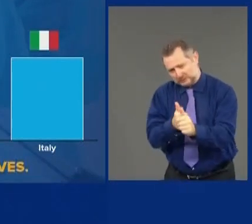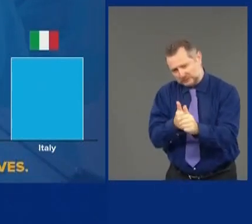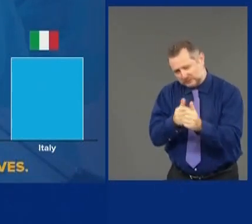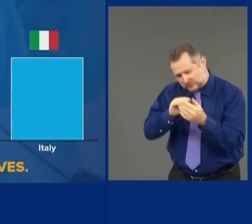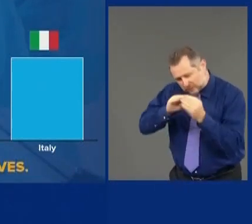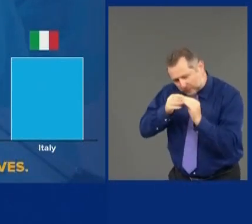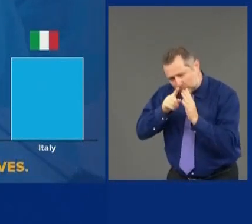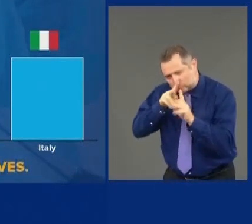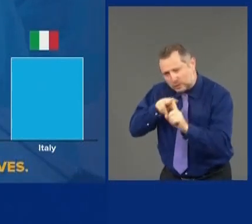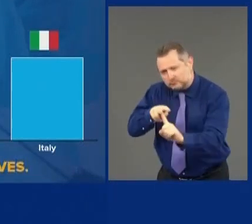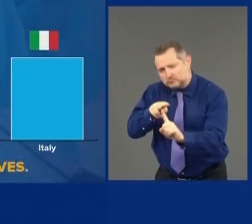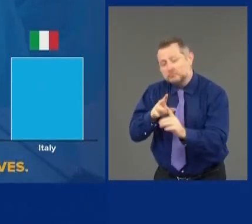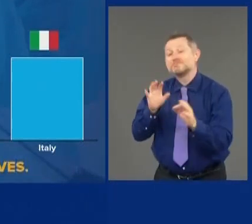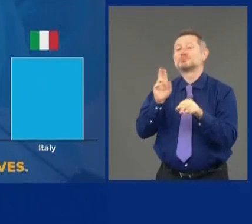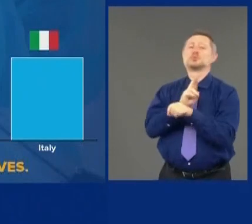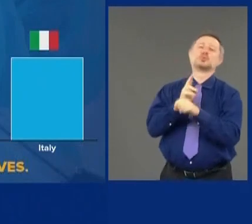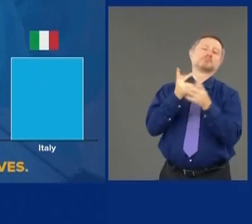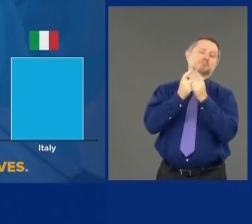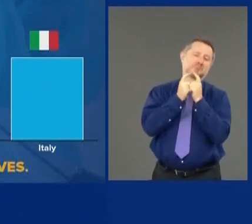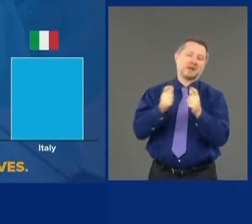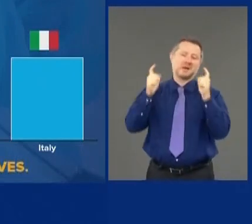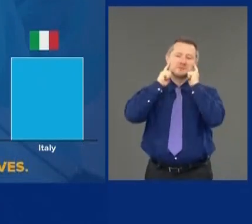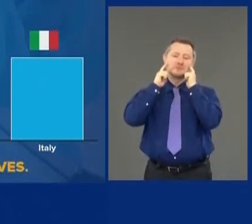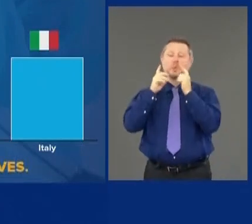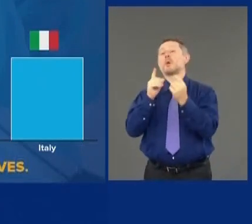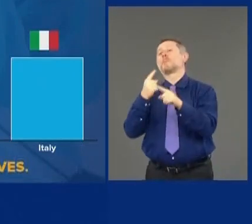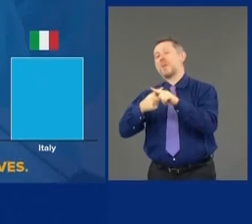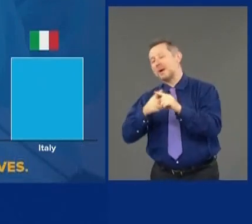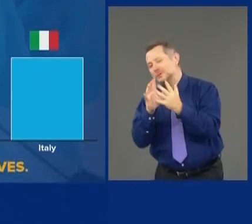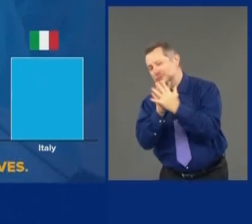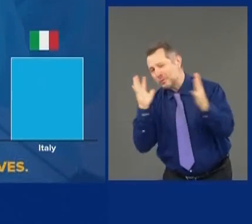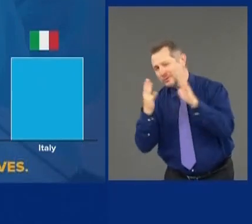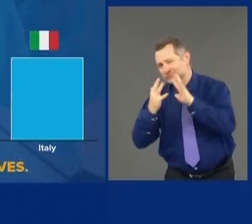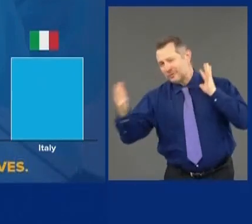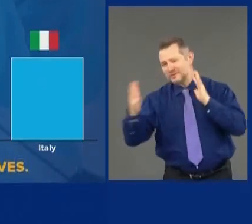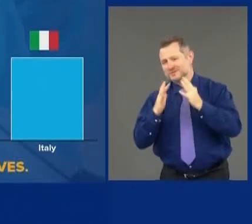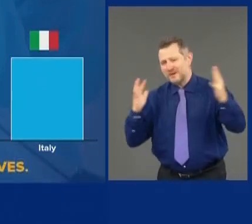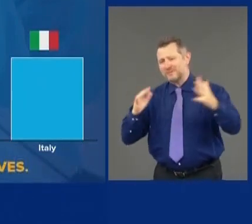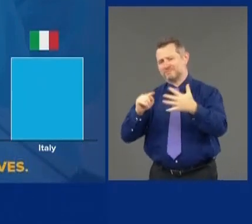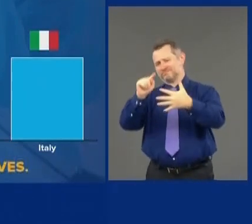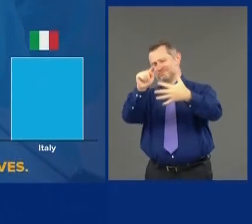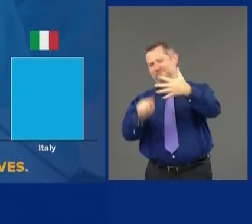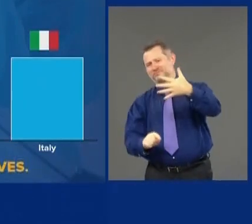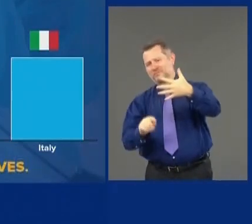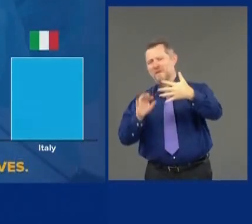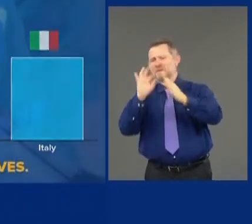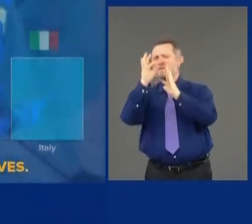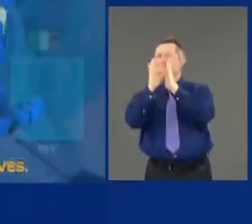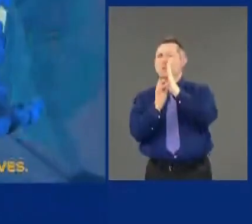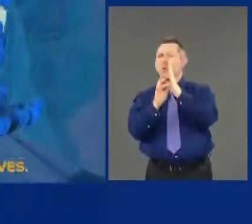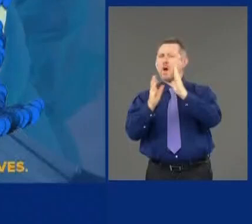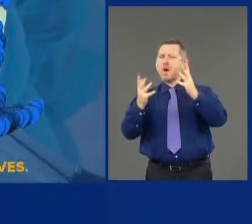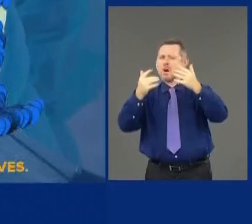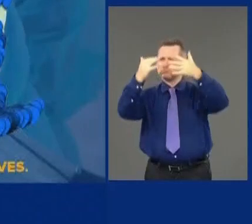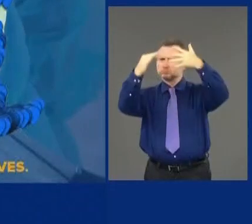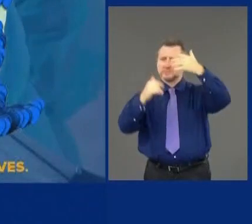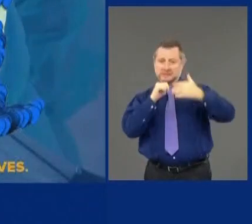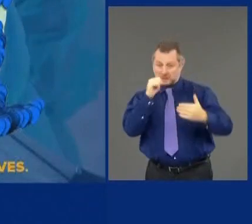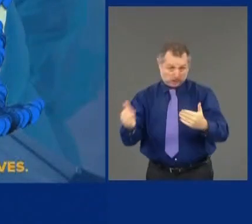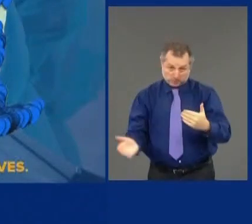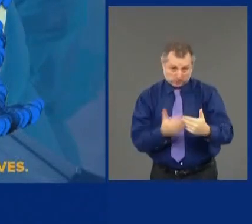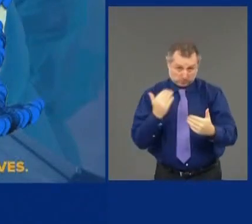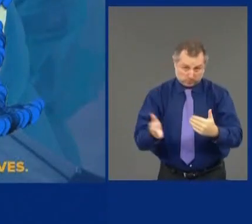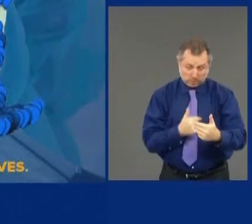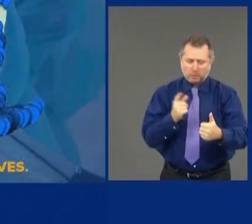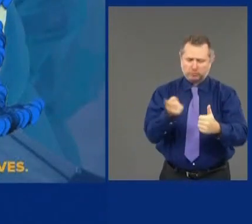masks, social distance. That's the formula. Hard to do. We now have